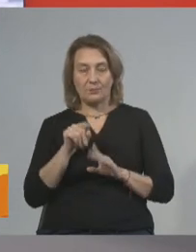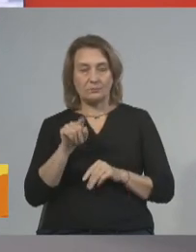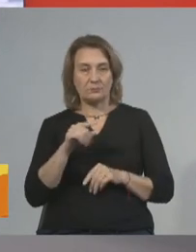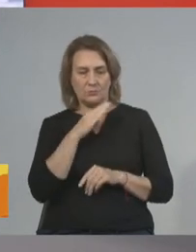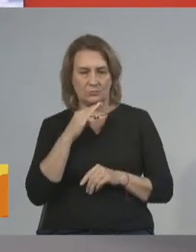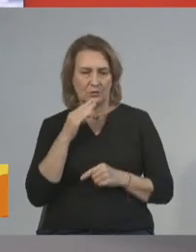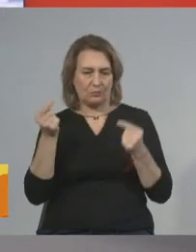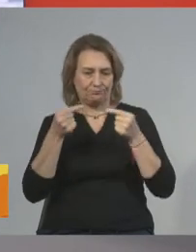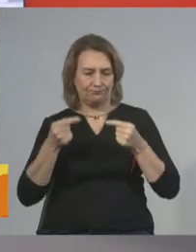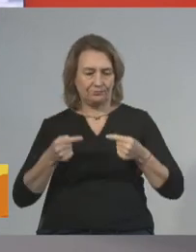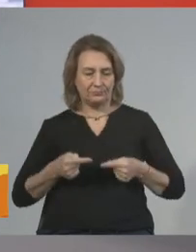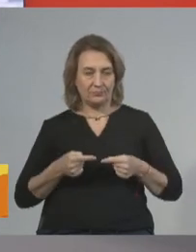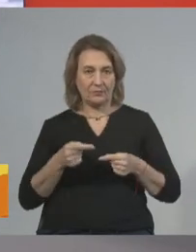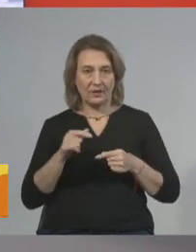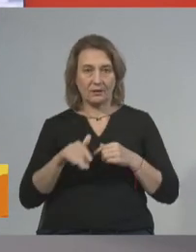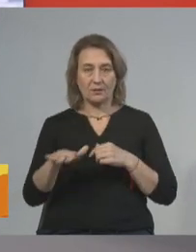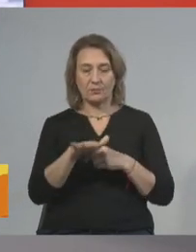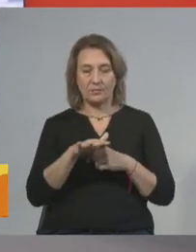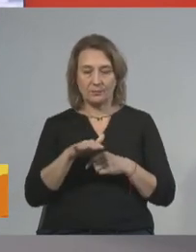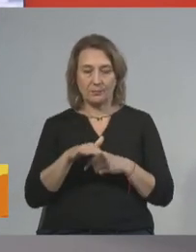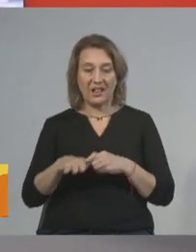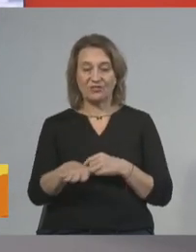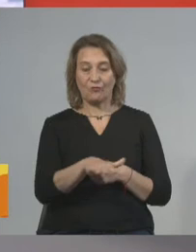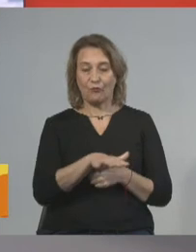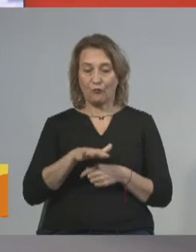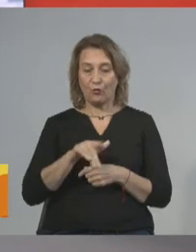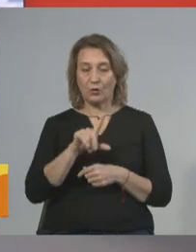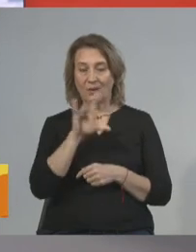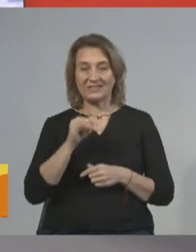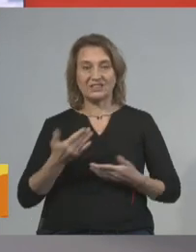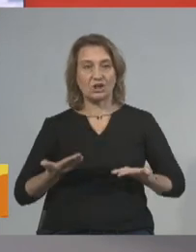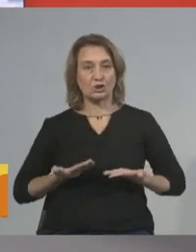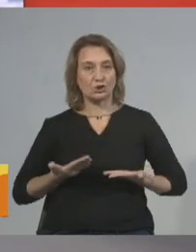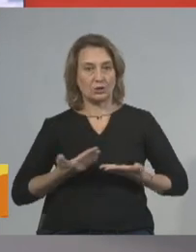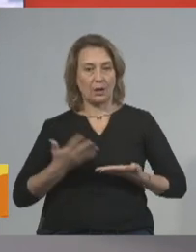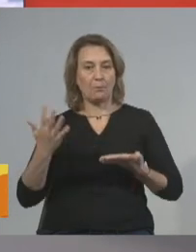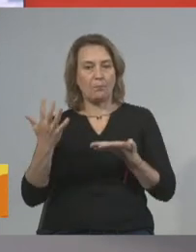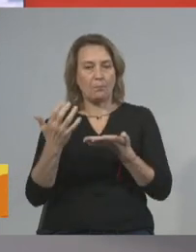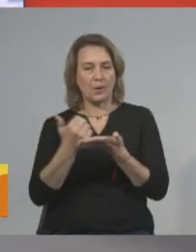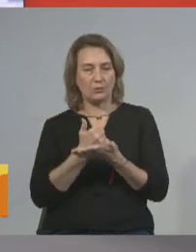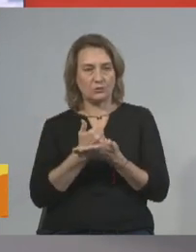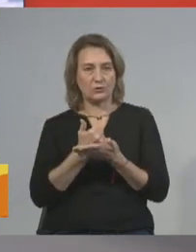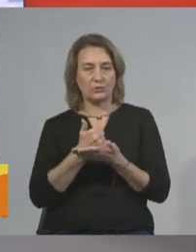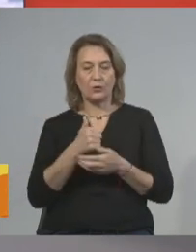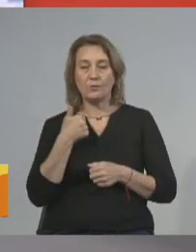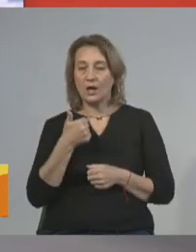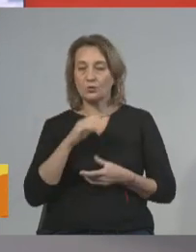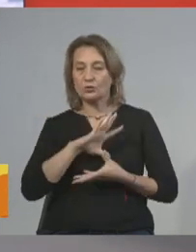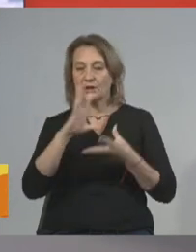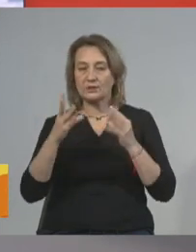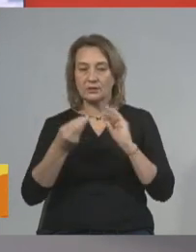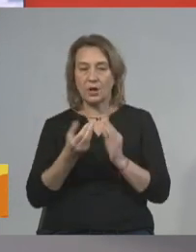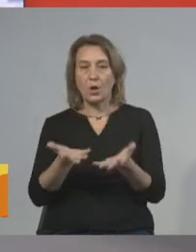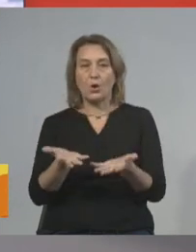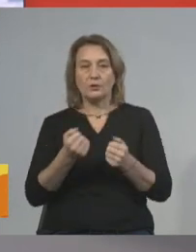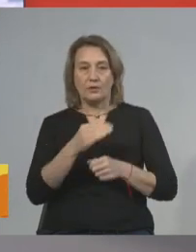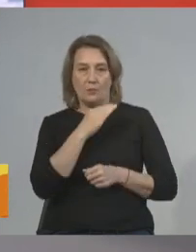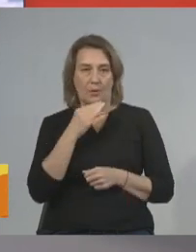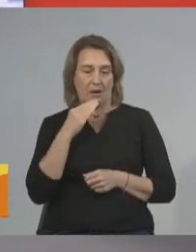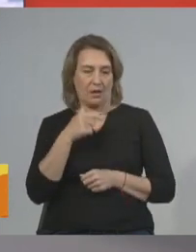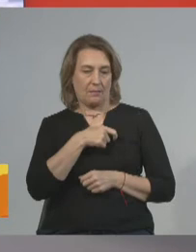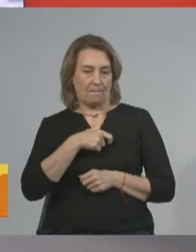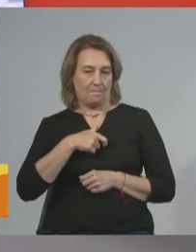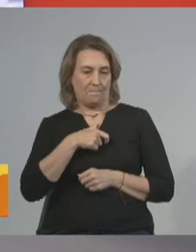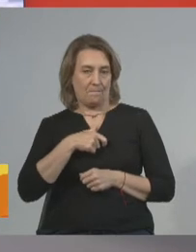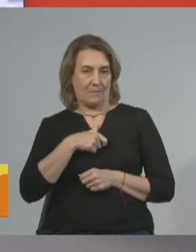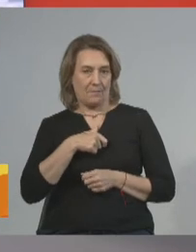there were a lot of reasons why it happened because of pfl opposition platform for life received a lot of